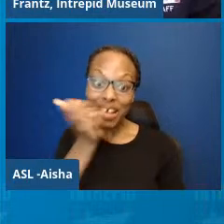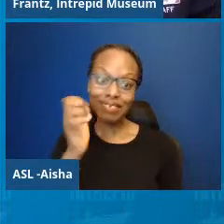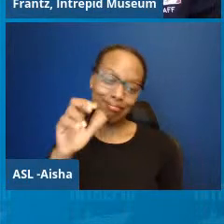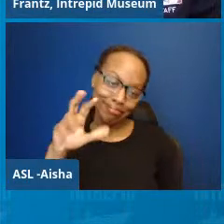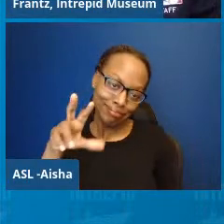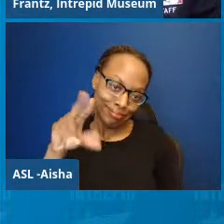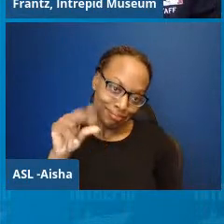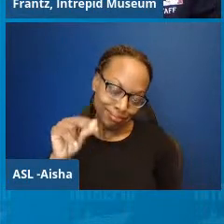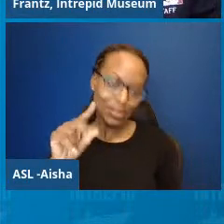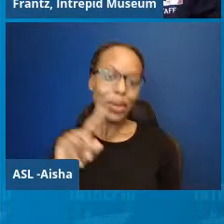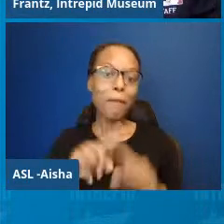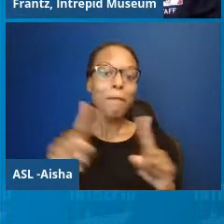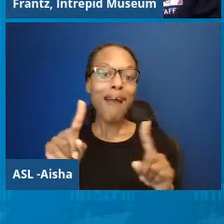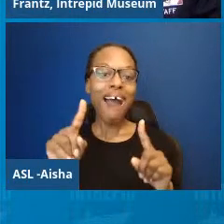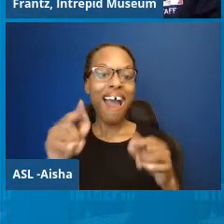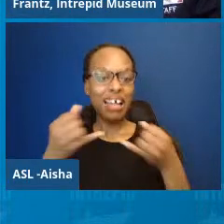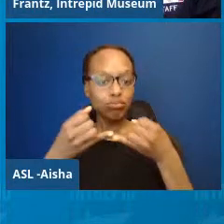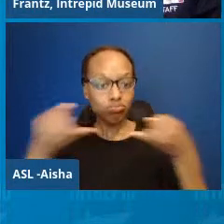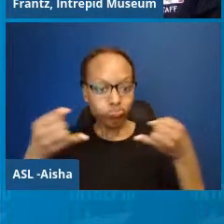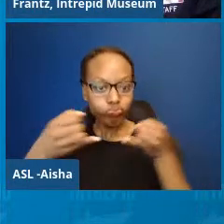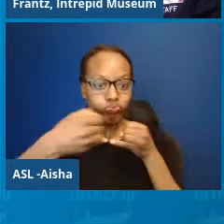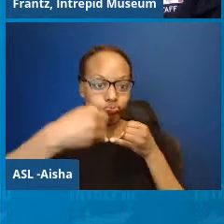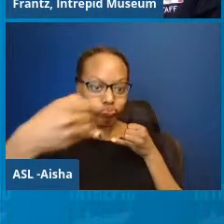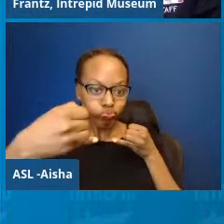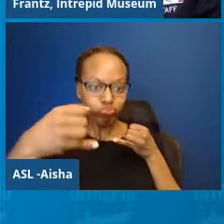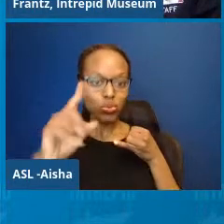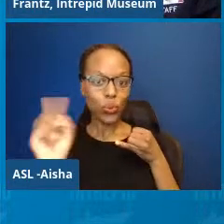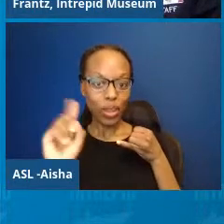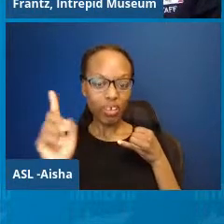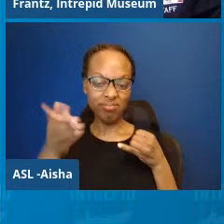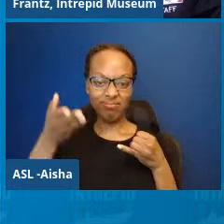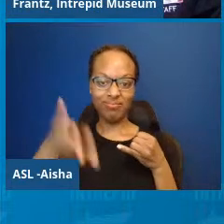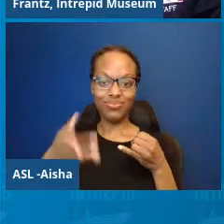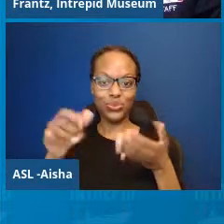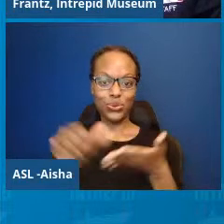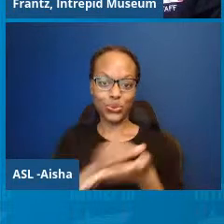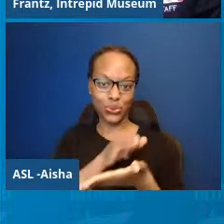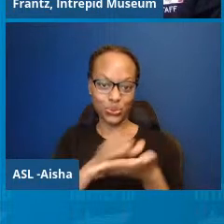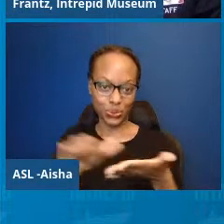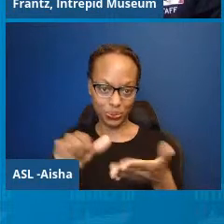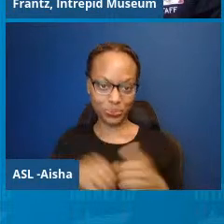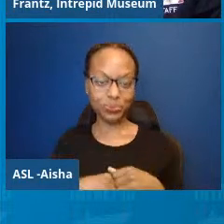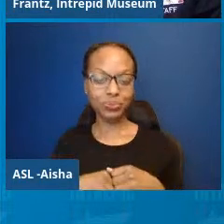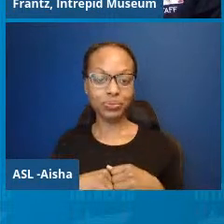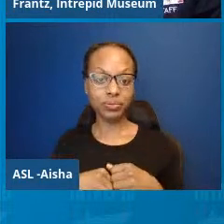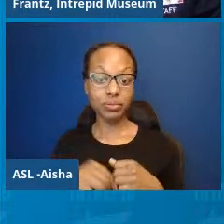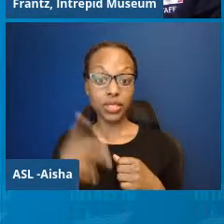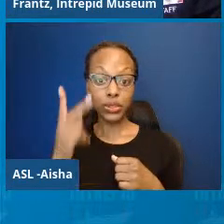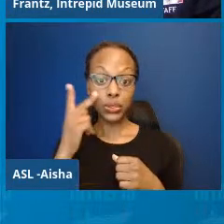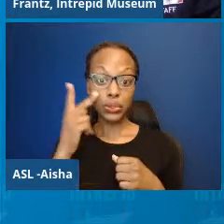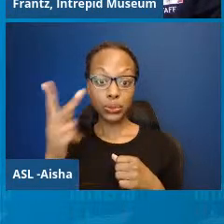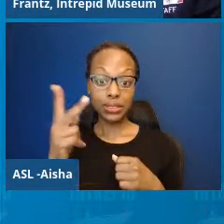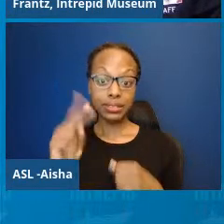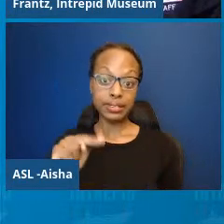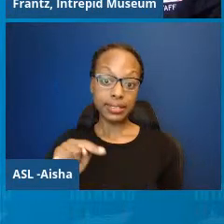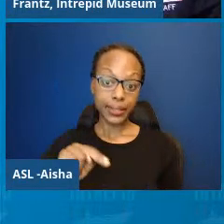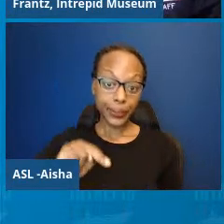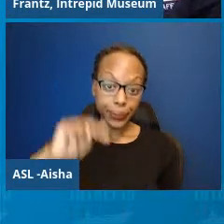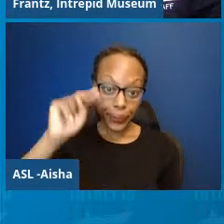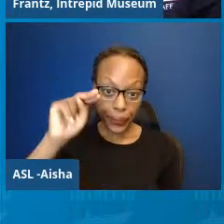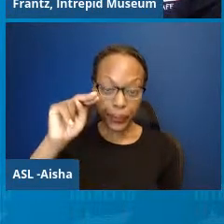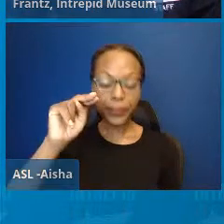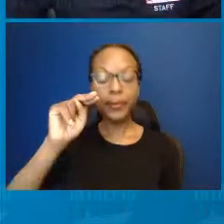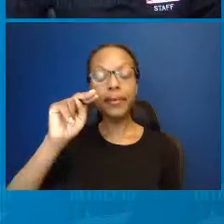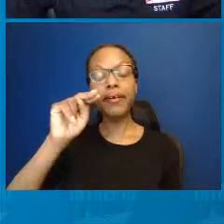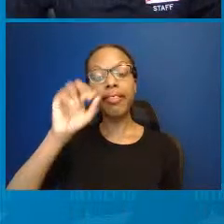is in terms of the longitude and the latitude, right? And as we look around, you can see the cardinal points, right? West, north,